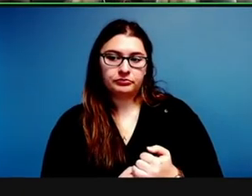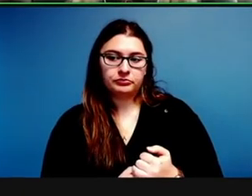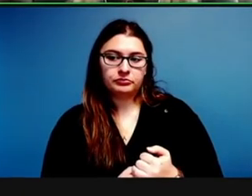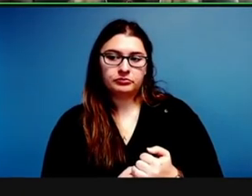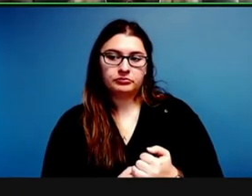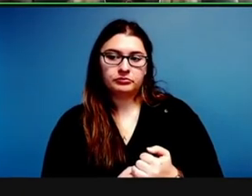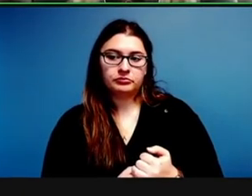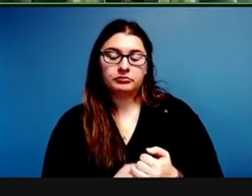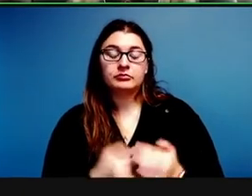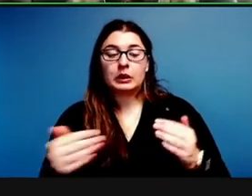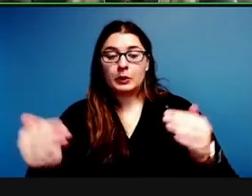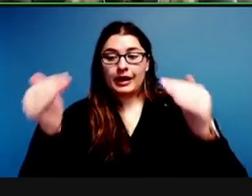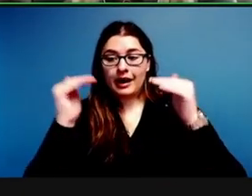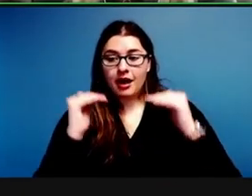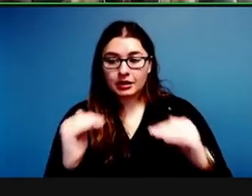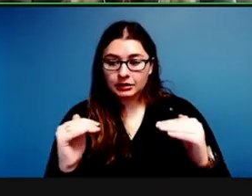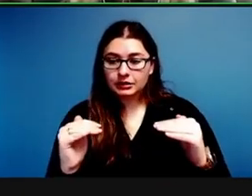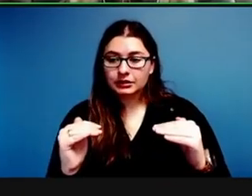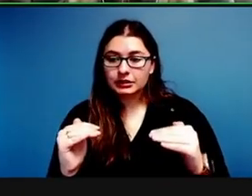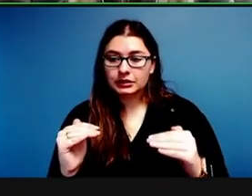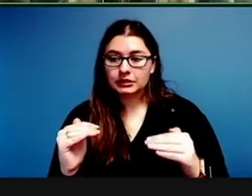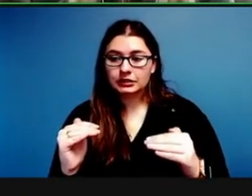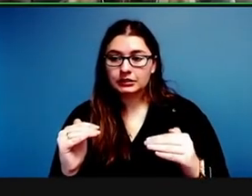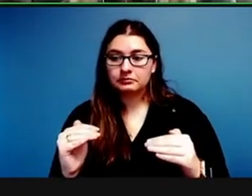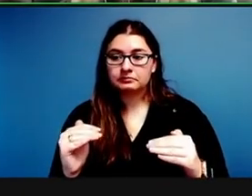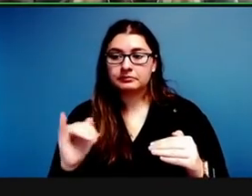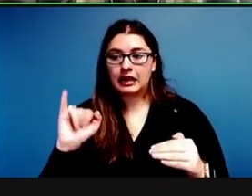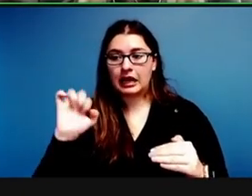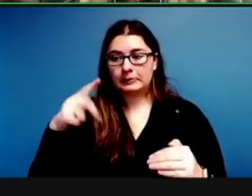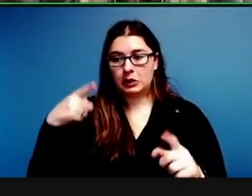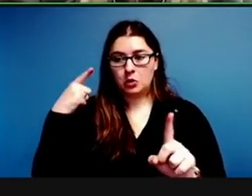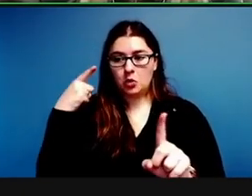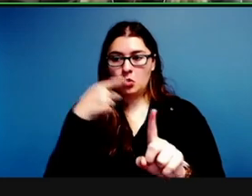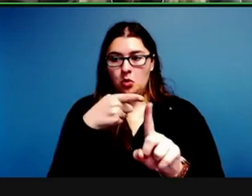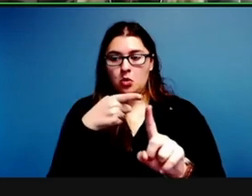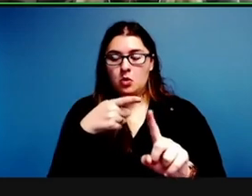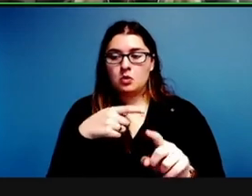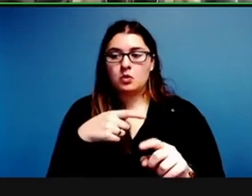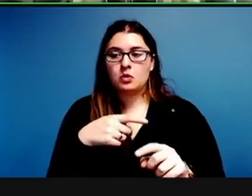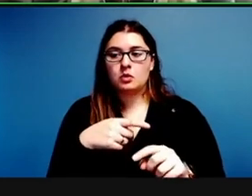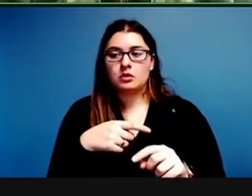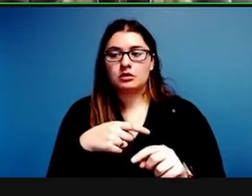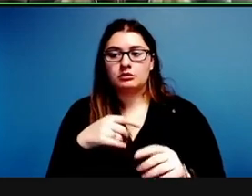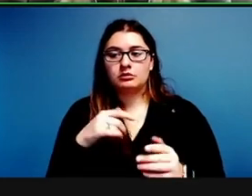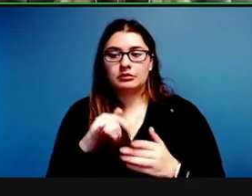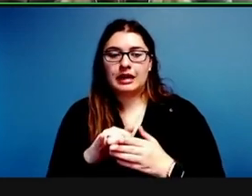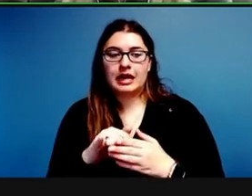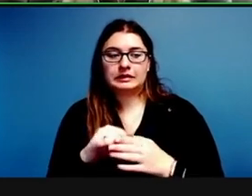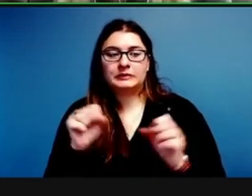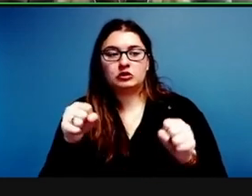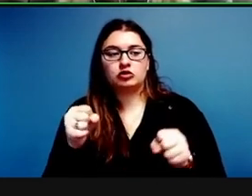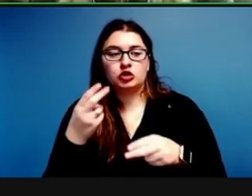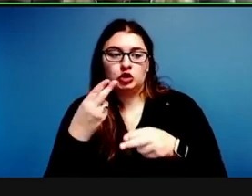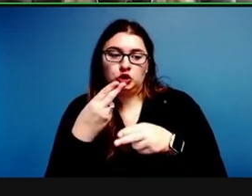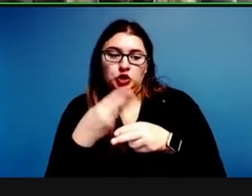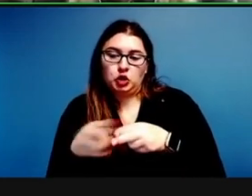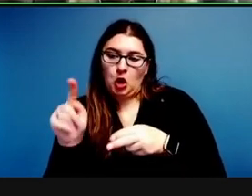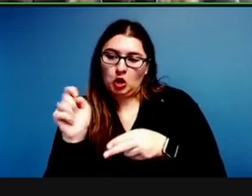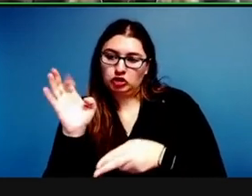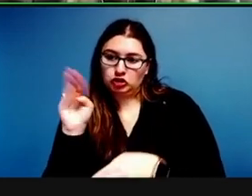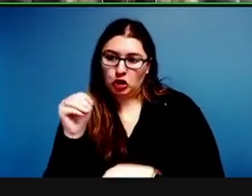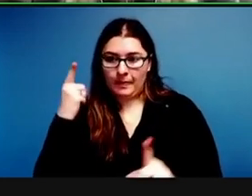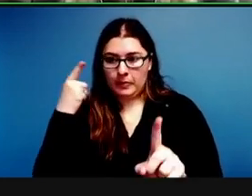Okay, so the next part of an IEP goal would potentially be short-term objectives.